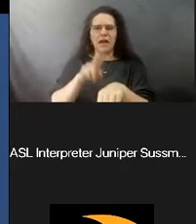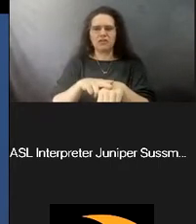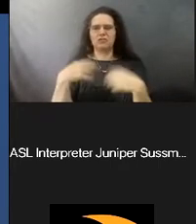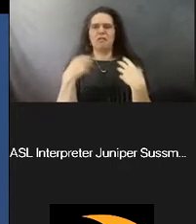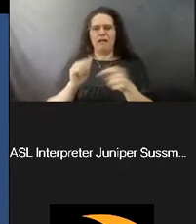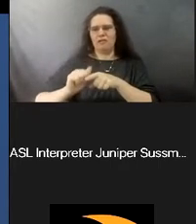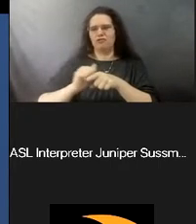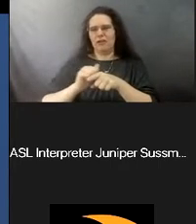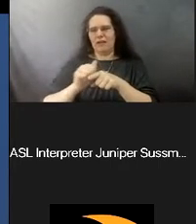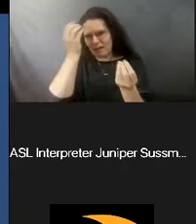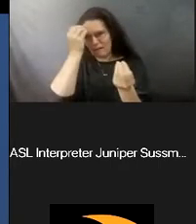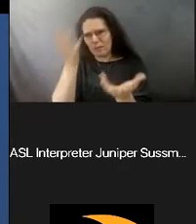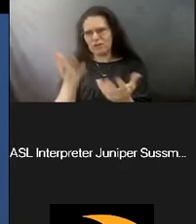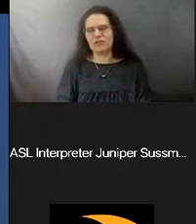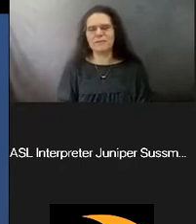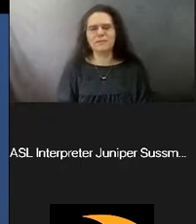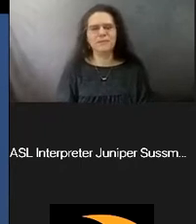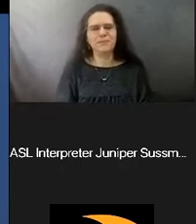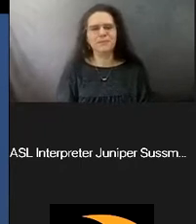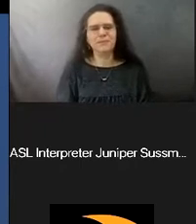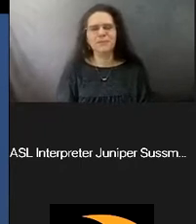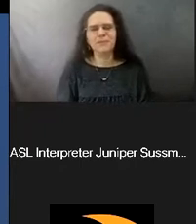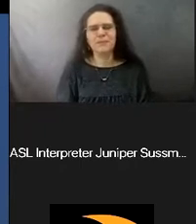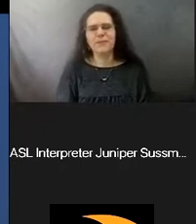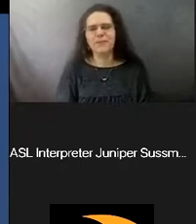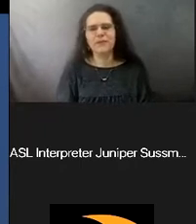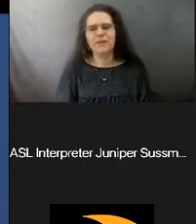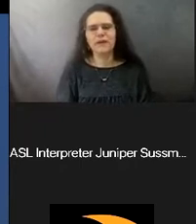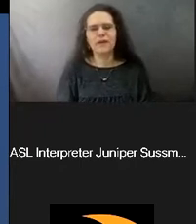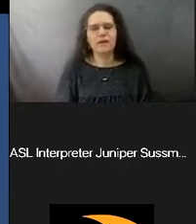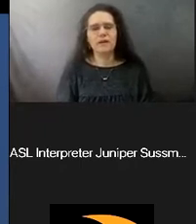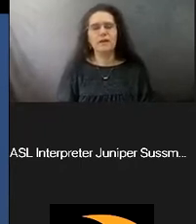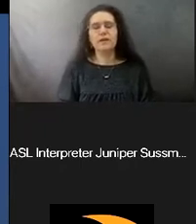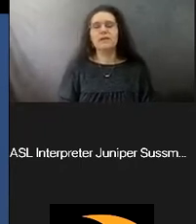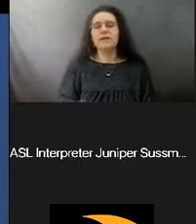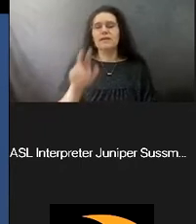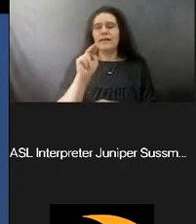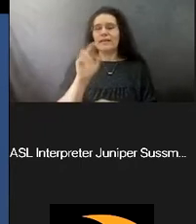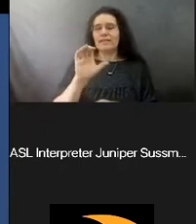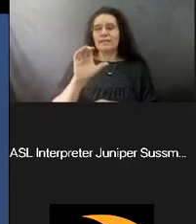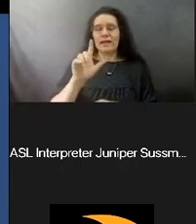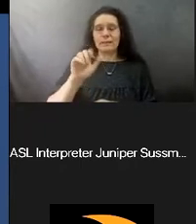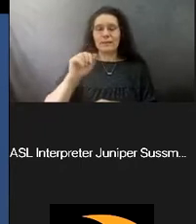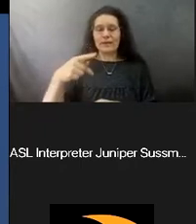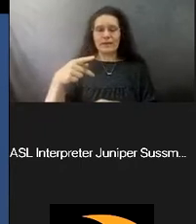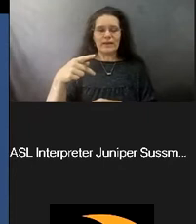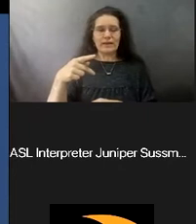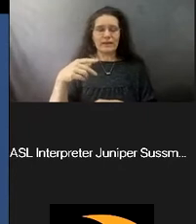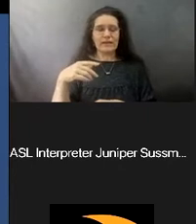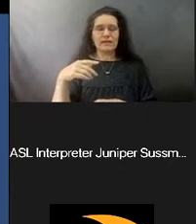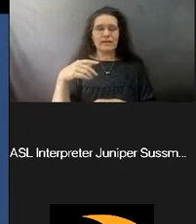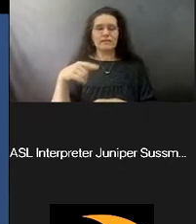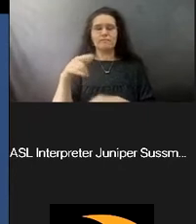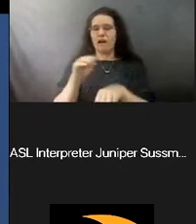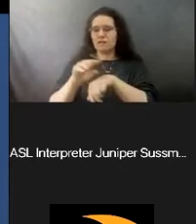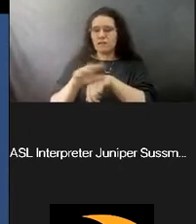All right, so in a moment, I'll transition to our NCMLP consultant, Katie Hathaway. Let me close out the poll and